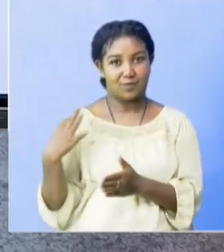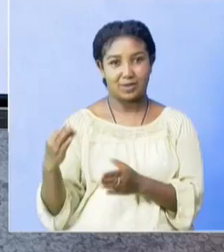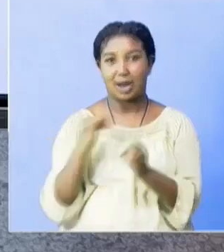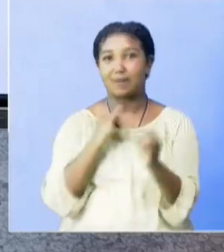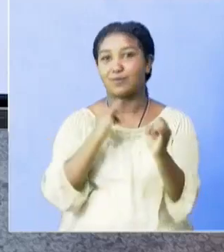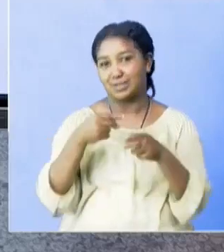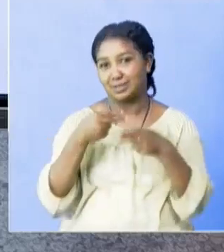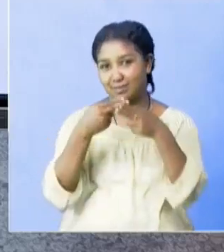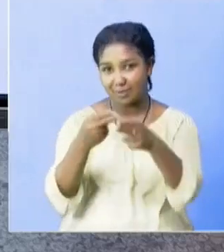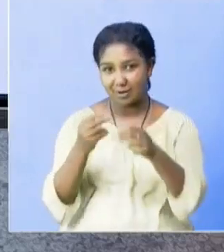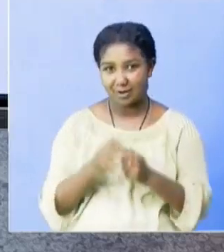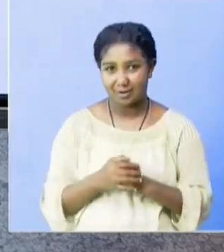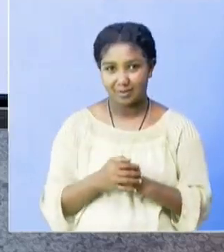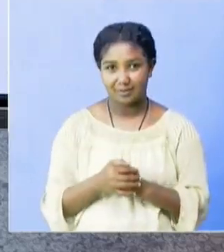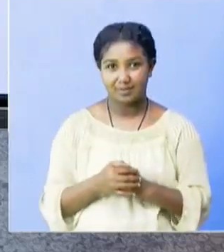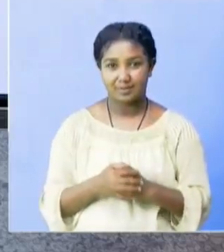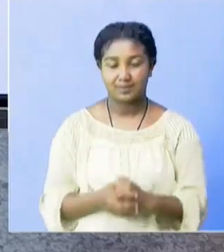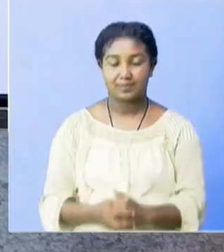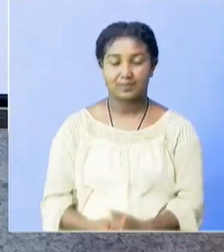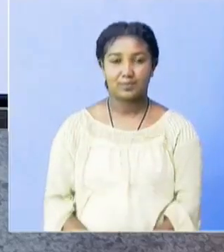personal information.